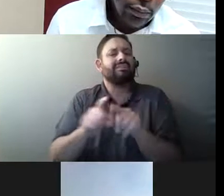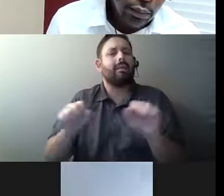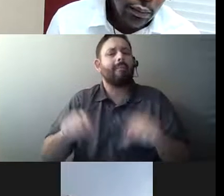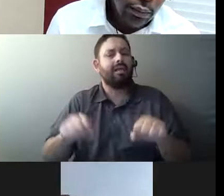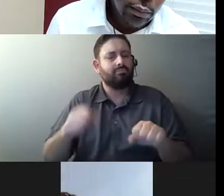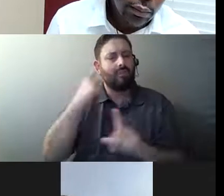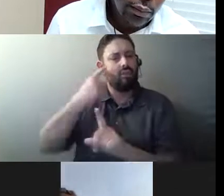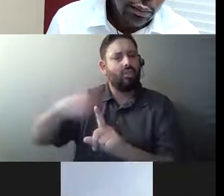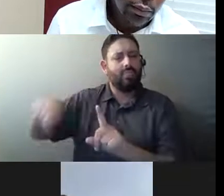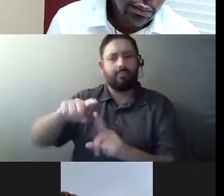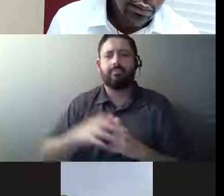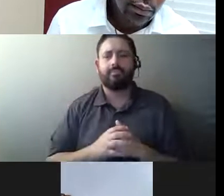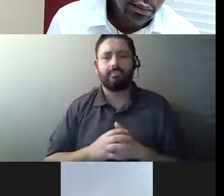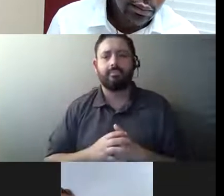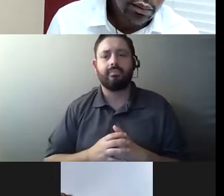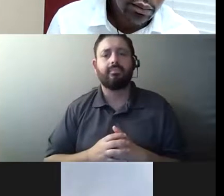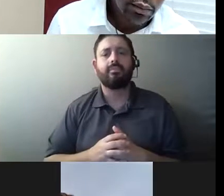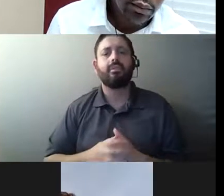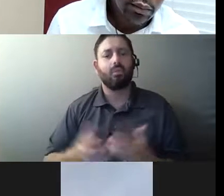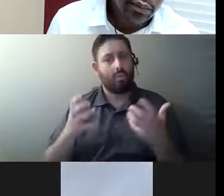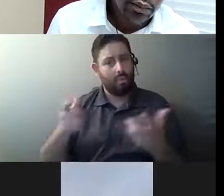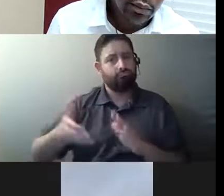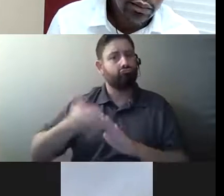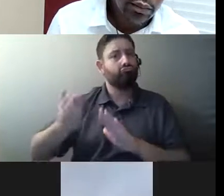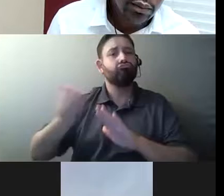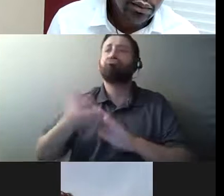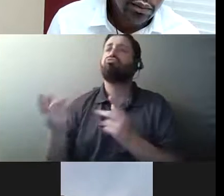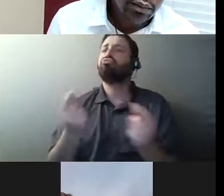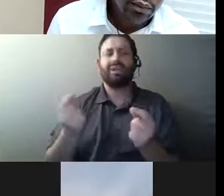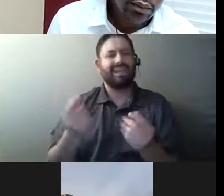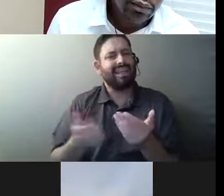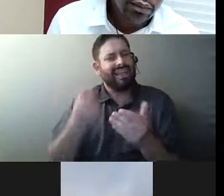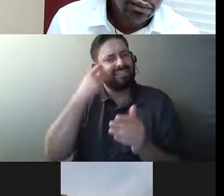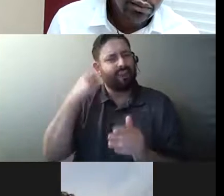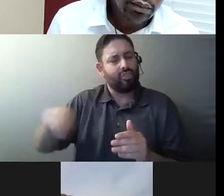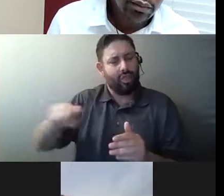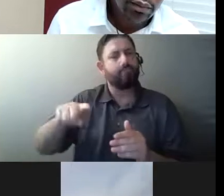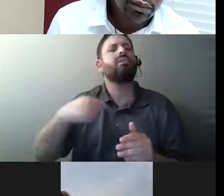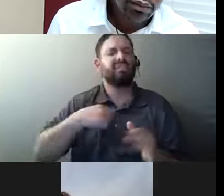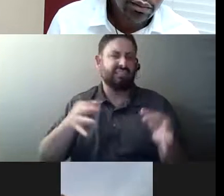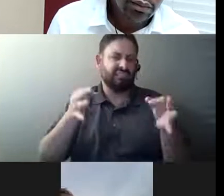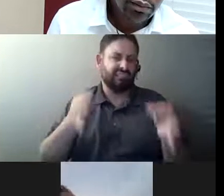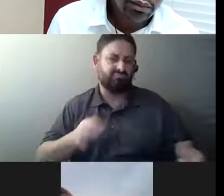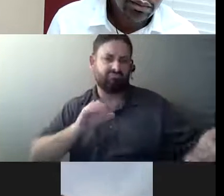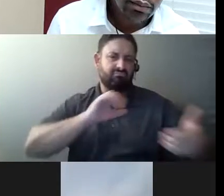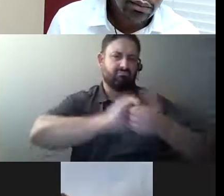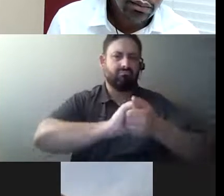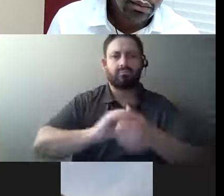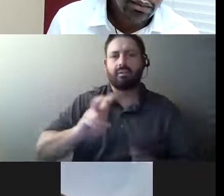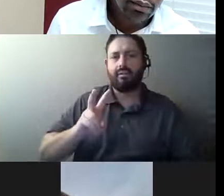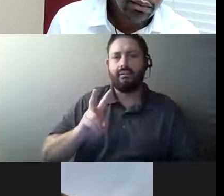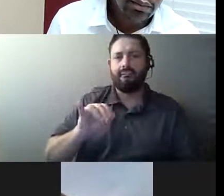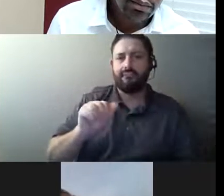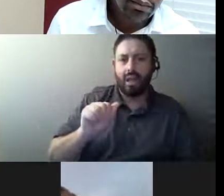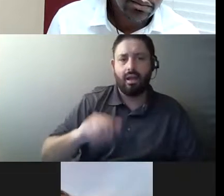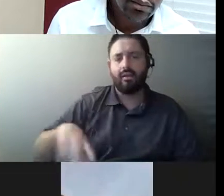want running their errands every day to be easy. So I'm definitely going to be partnering with Via and Via Trans, and